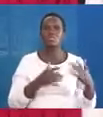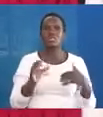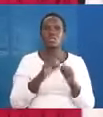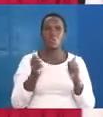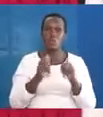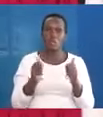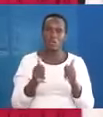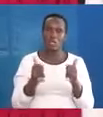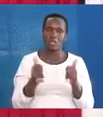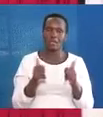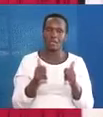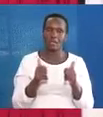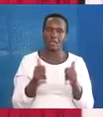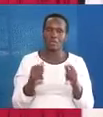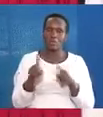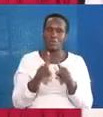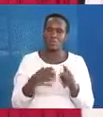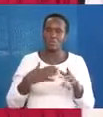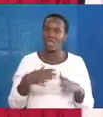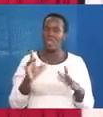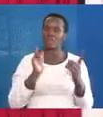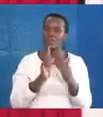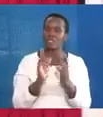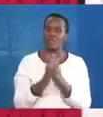with several different